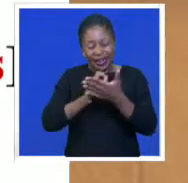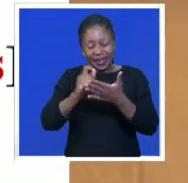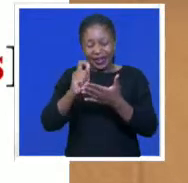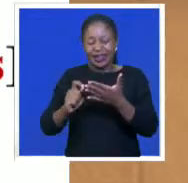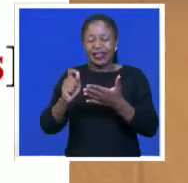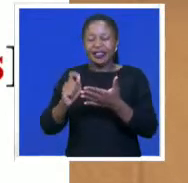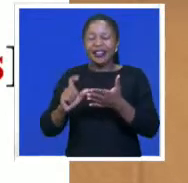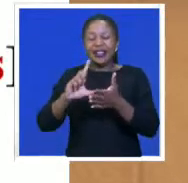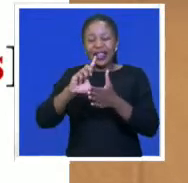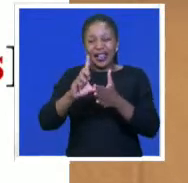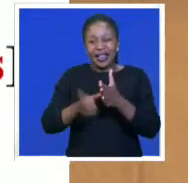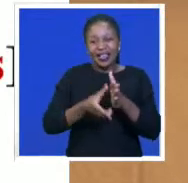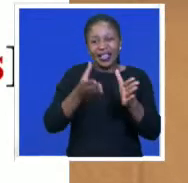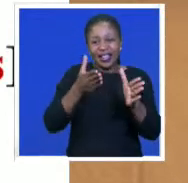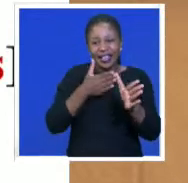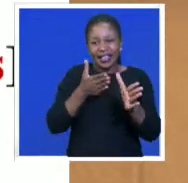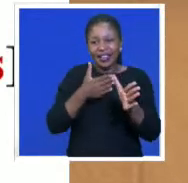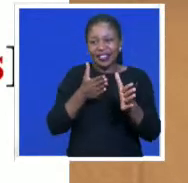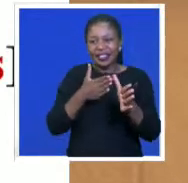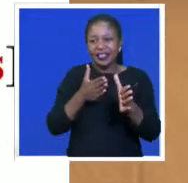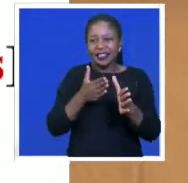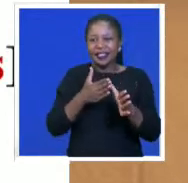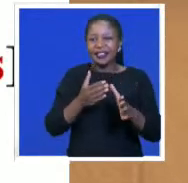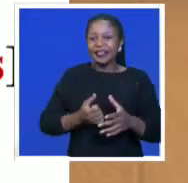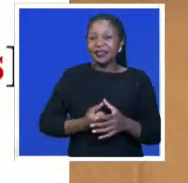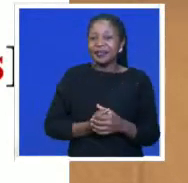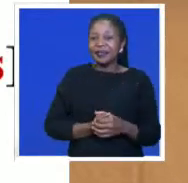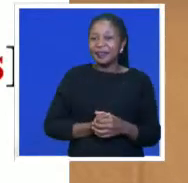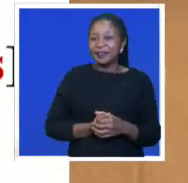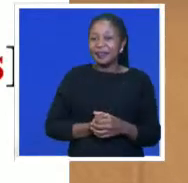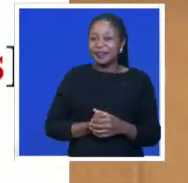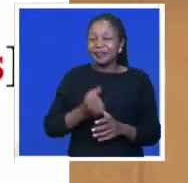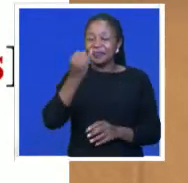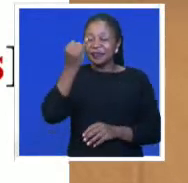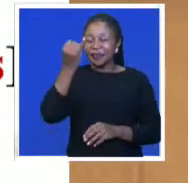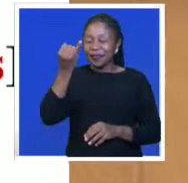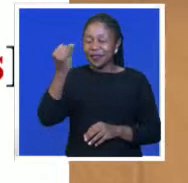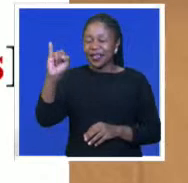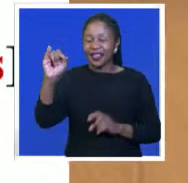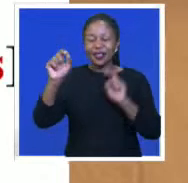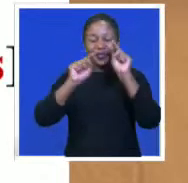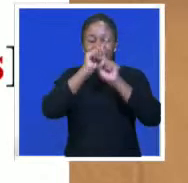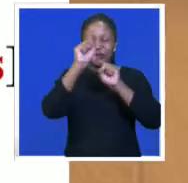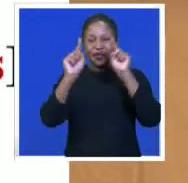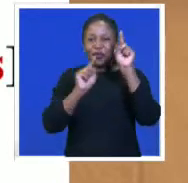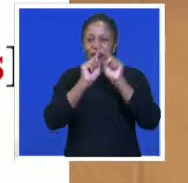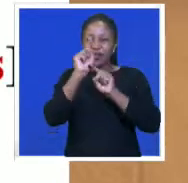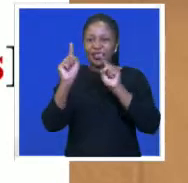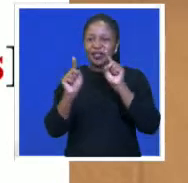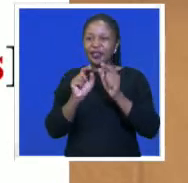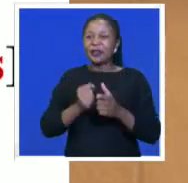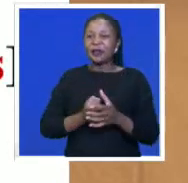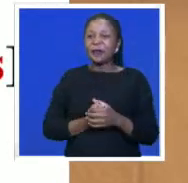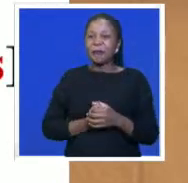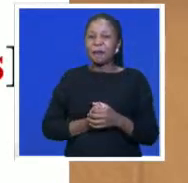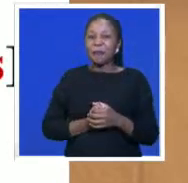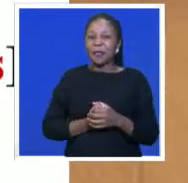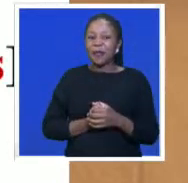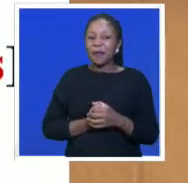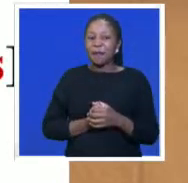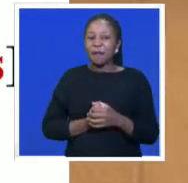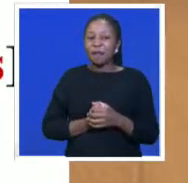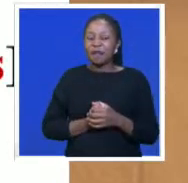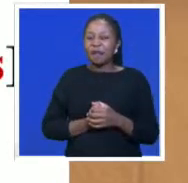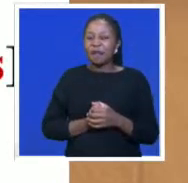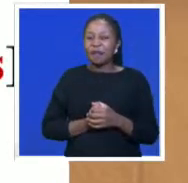the lesson. The first question for the day is, name the first